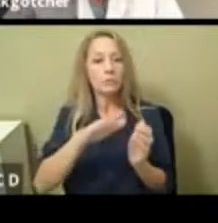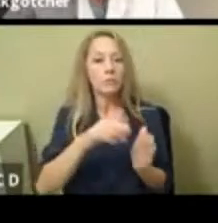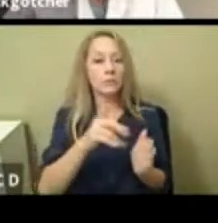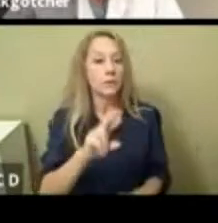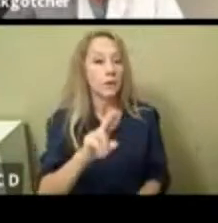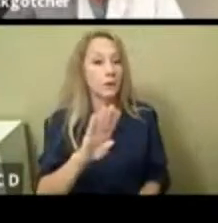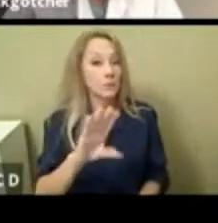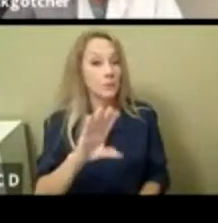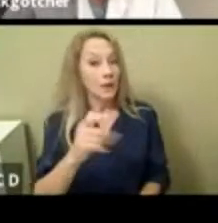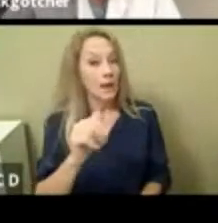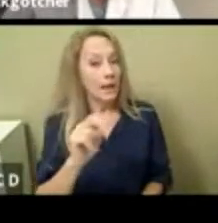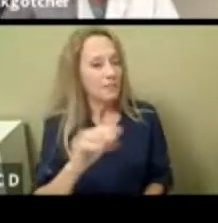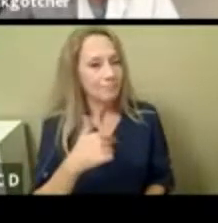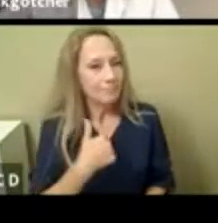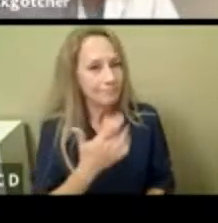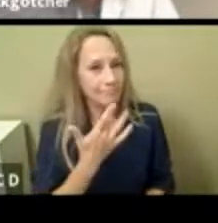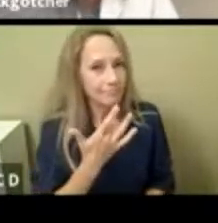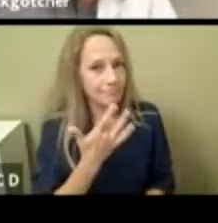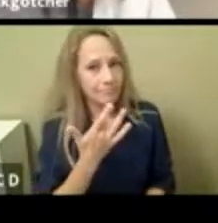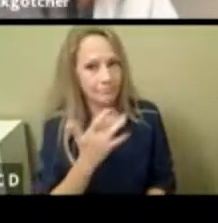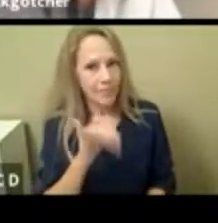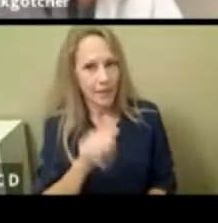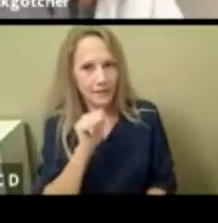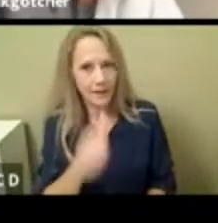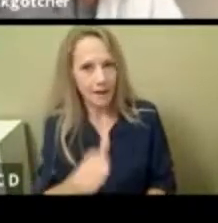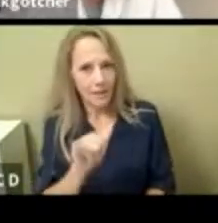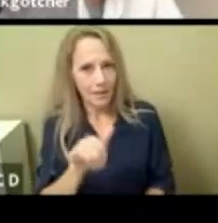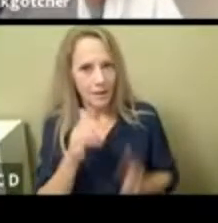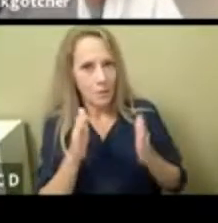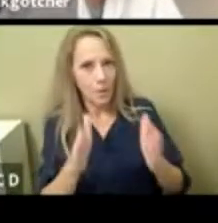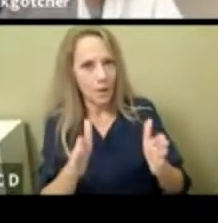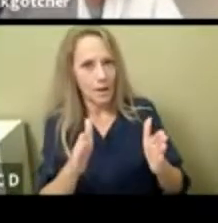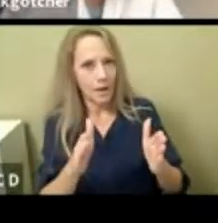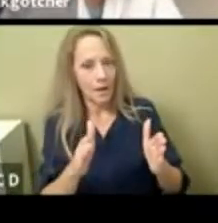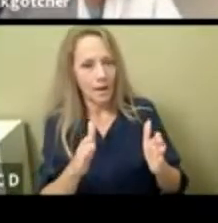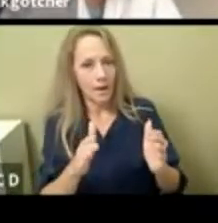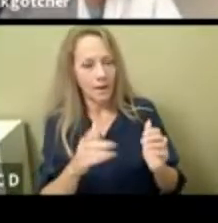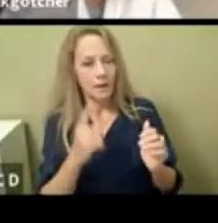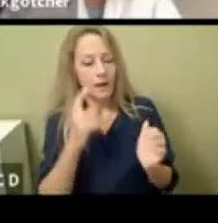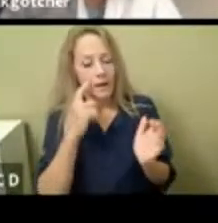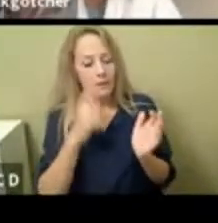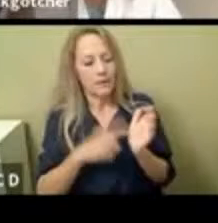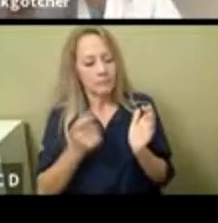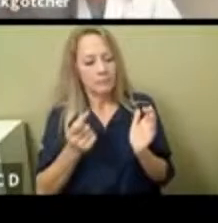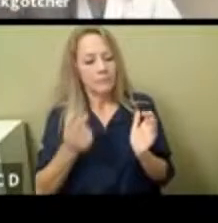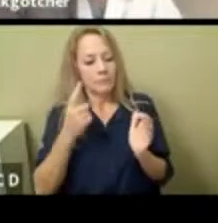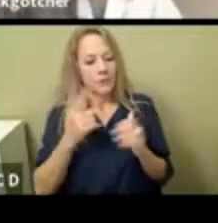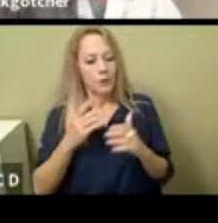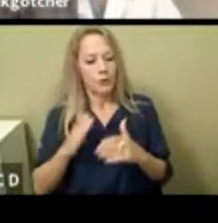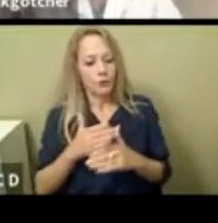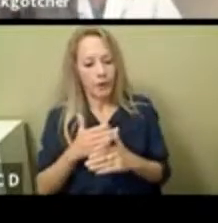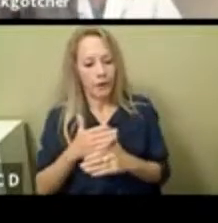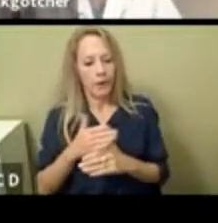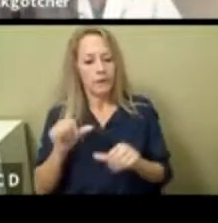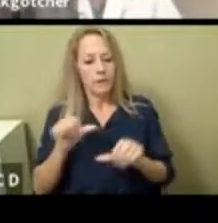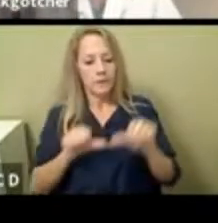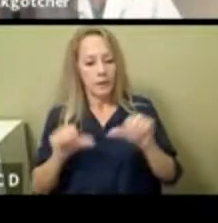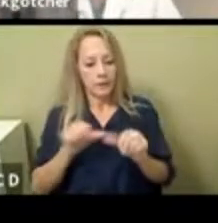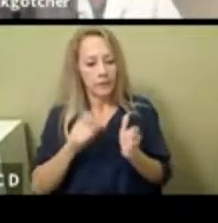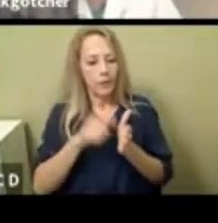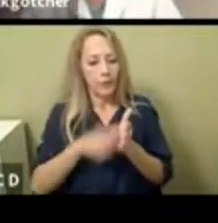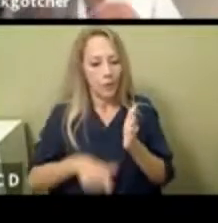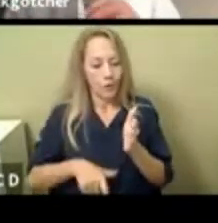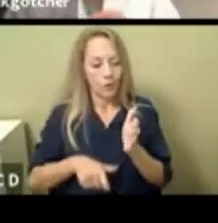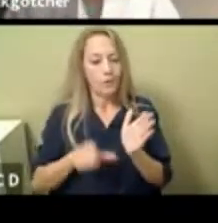really prefer that not be the case. I recognize that what we're talking about, just sharing a scientific article,